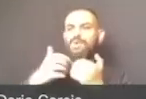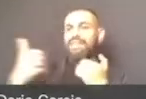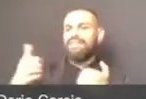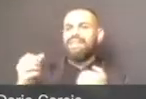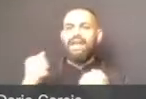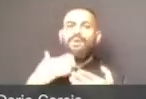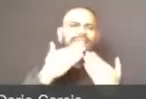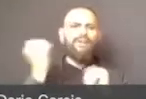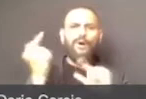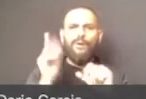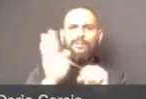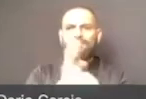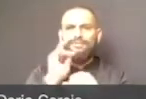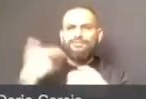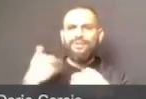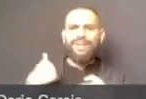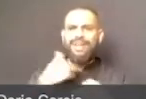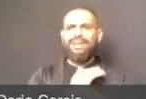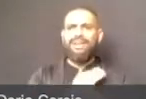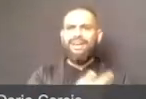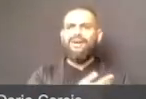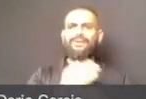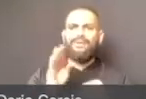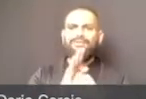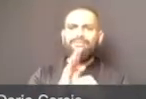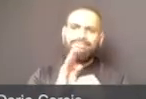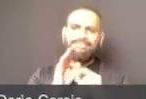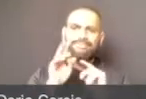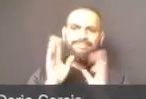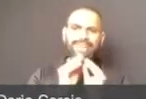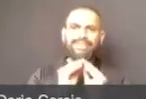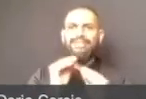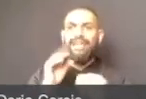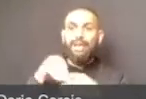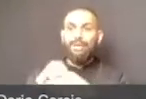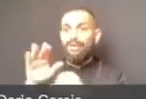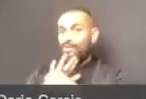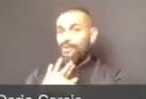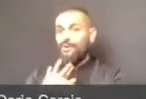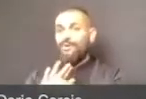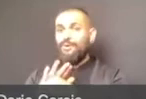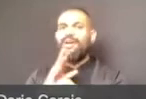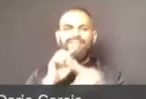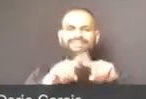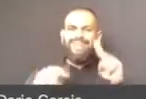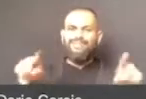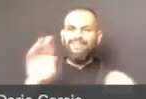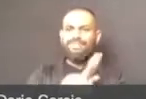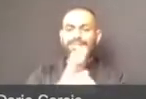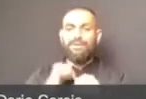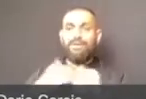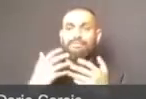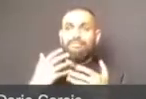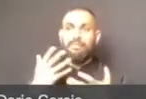our session today, including our local and diverse businesses. We welcome the opportunity to do business with CPS